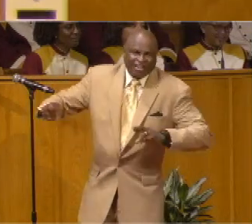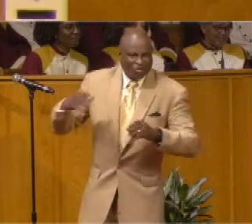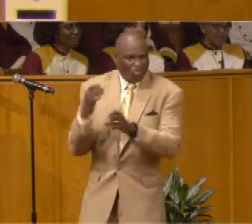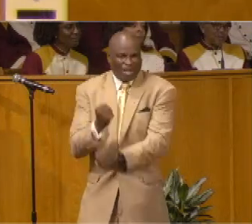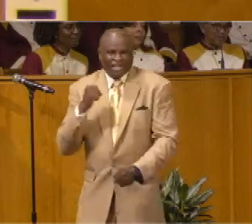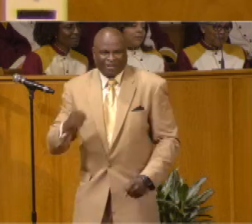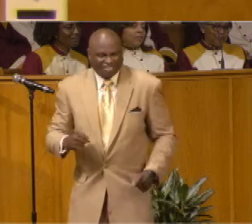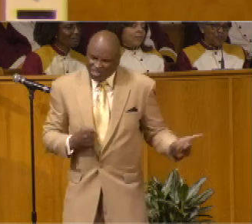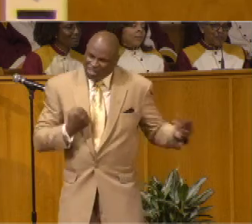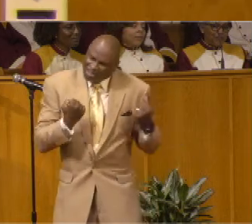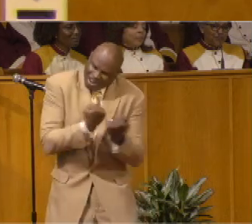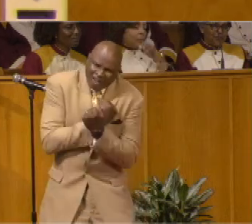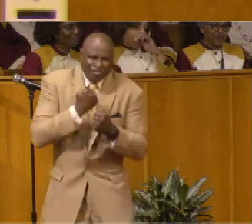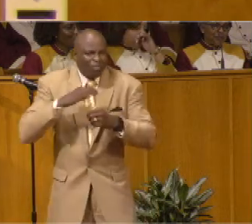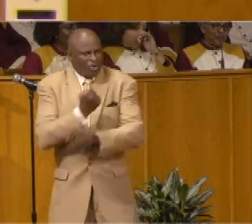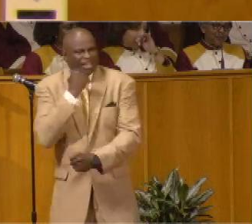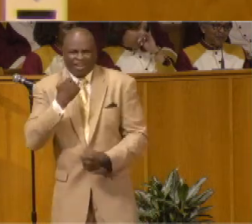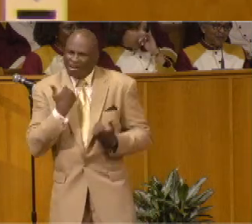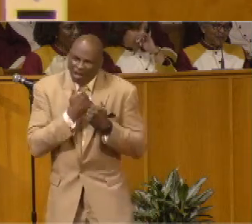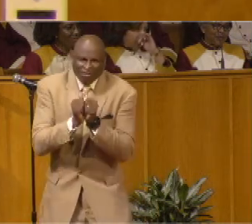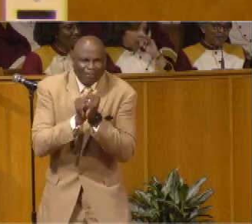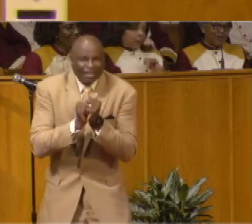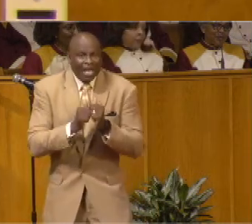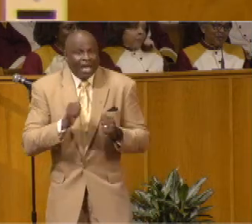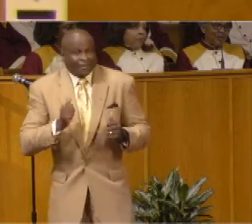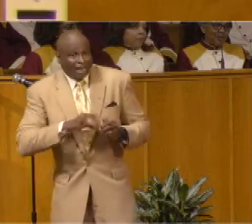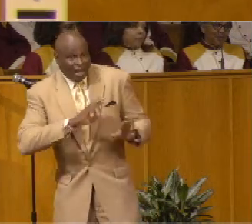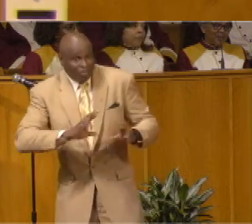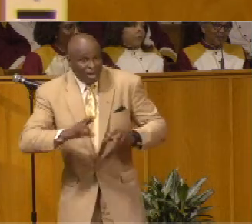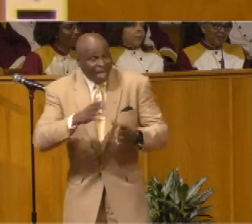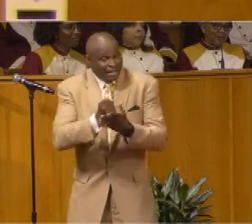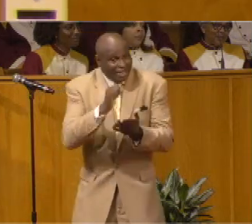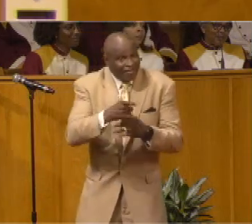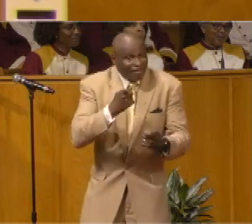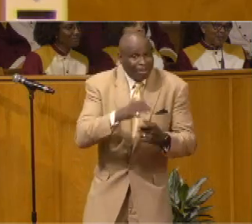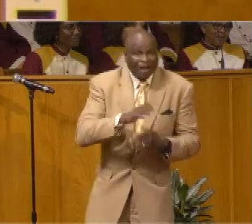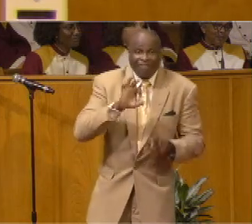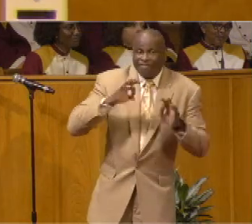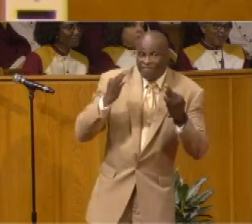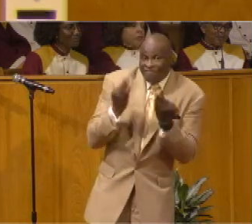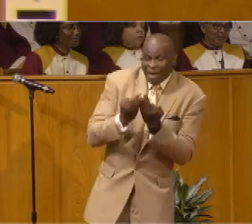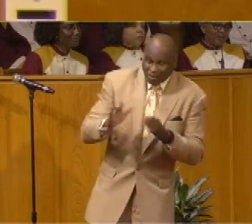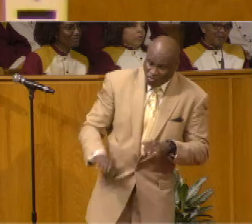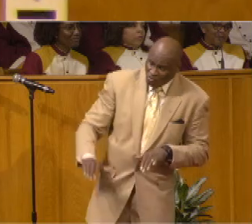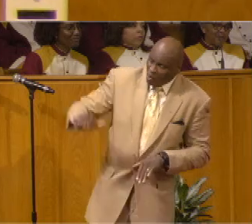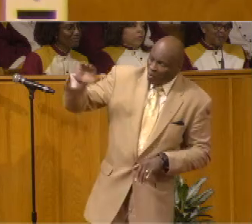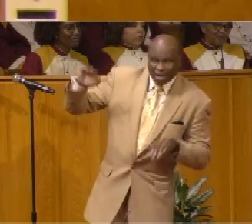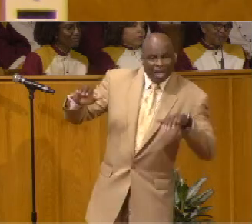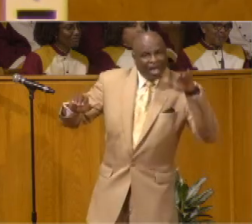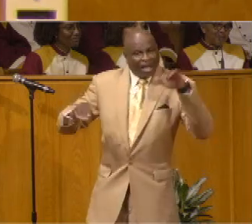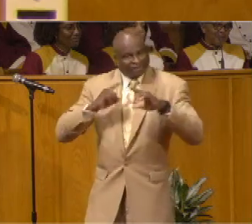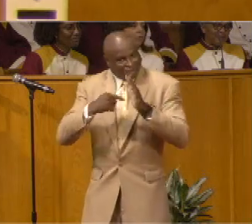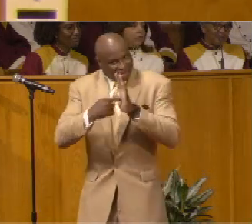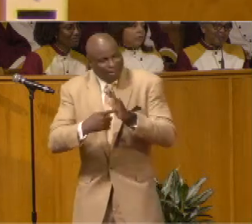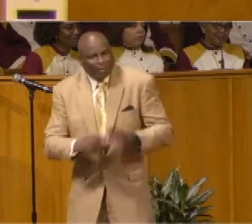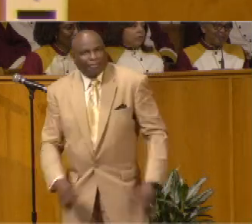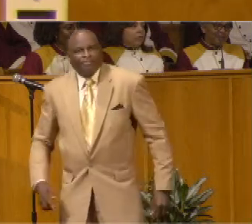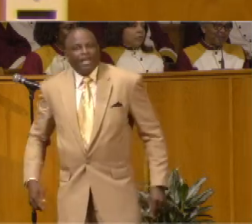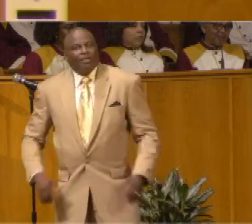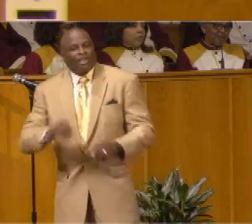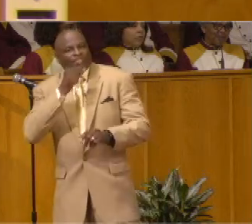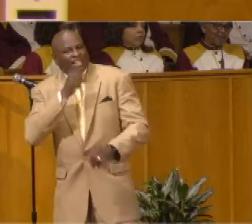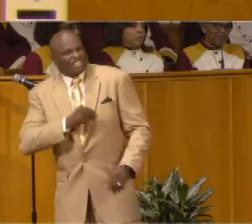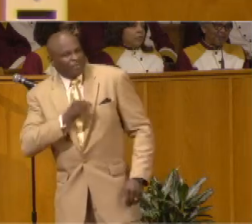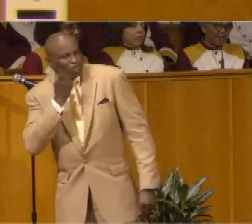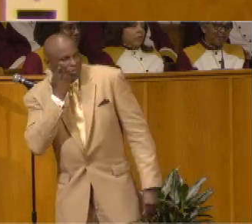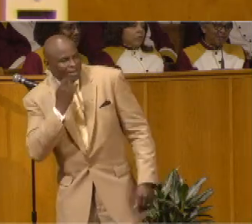win. And I got my competitiveness from my family upbringing. And I'll give you an example. It was Thanksgiving